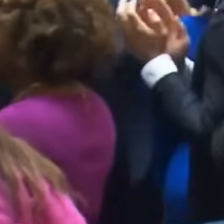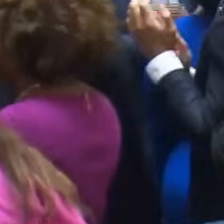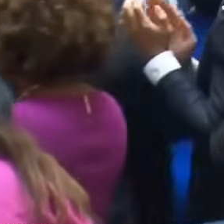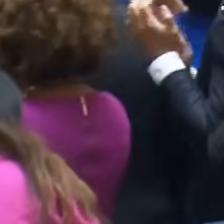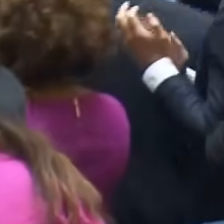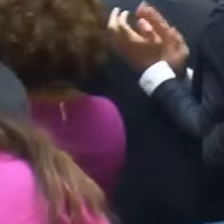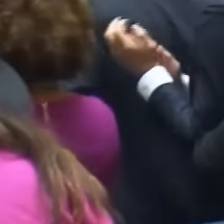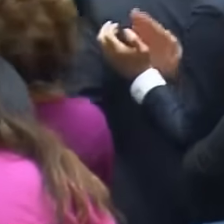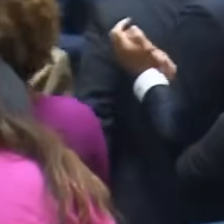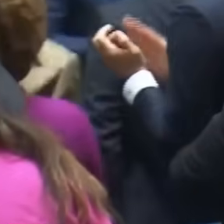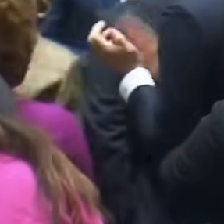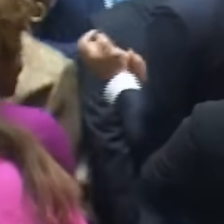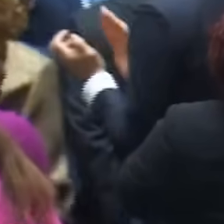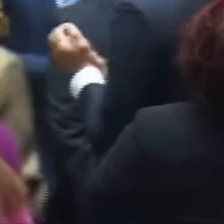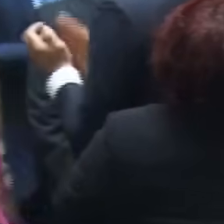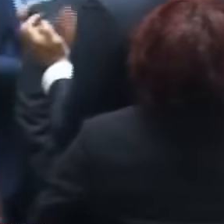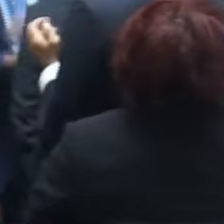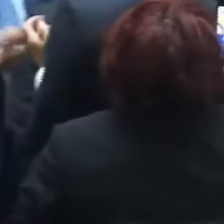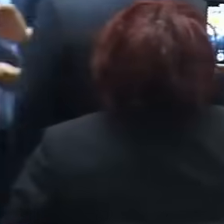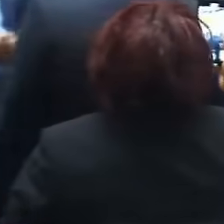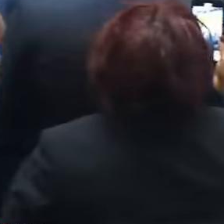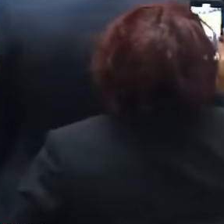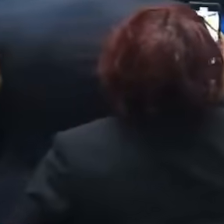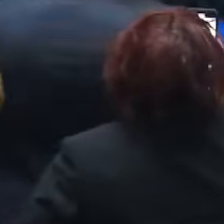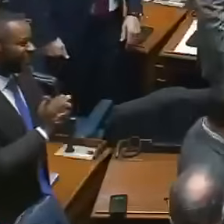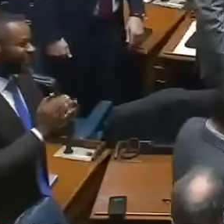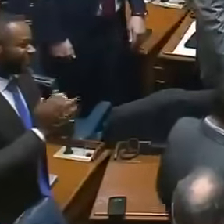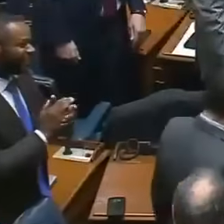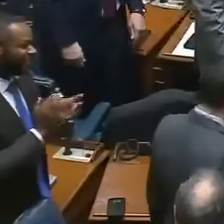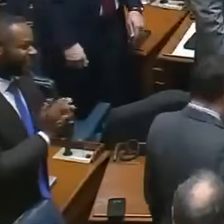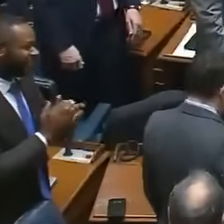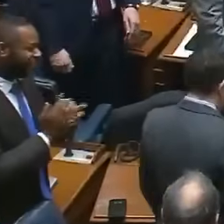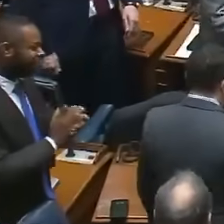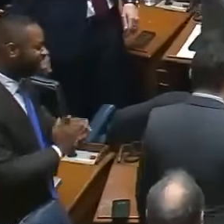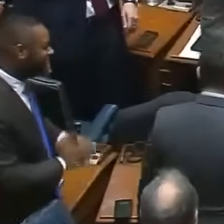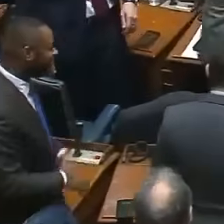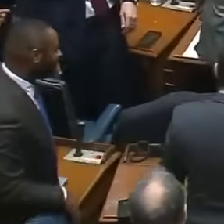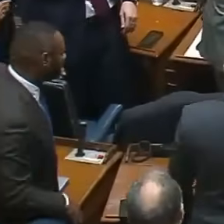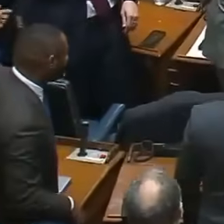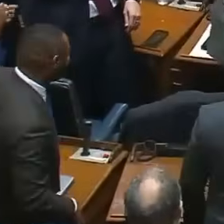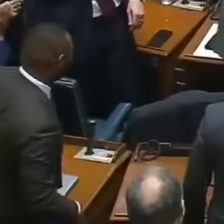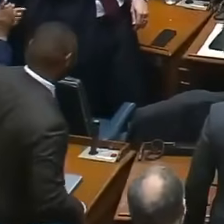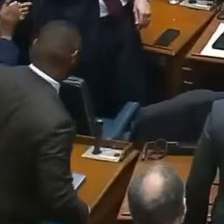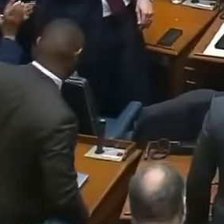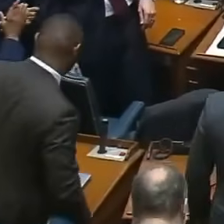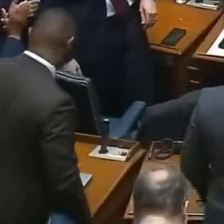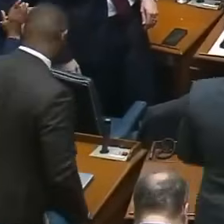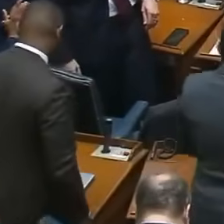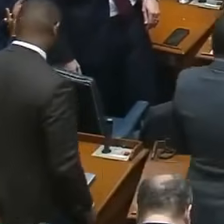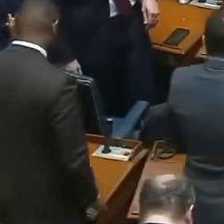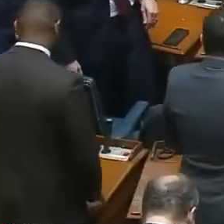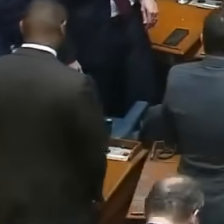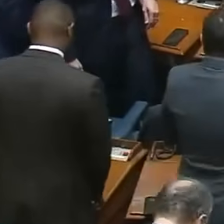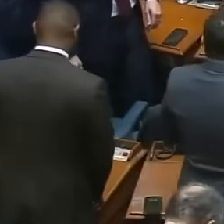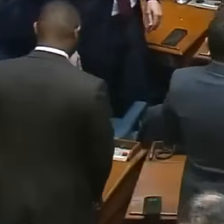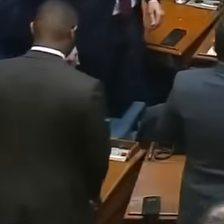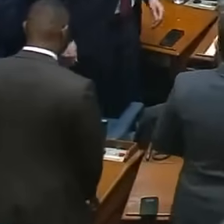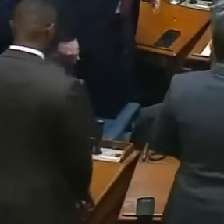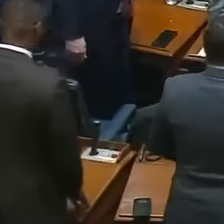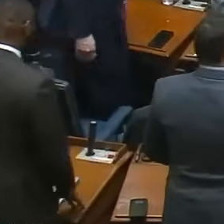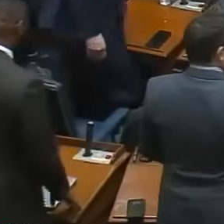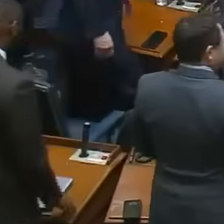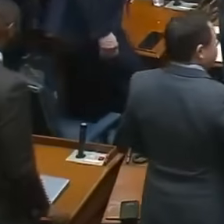and wine could be sold in grocery stores. And in Maryland, for the most part, those things are not. They are in